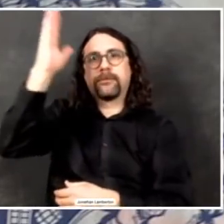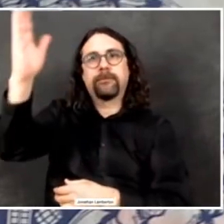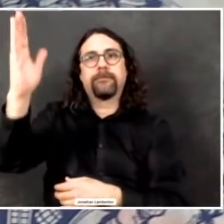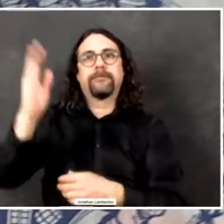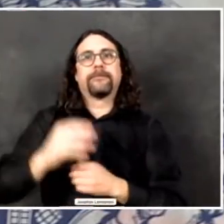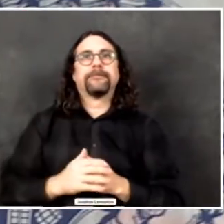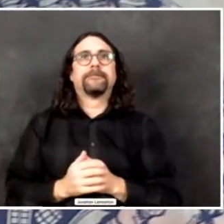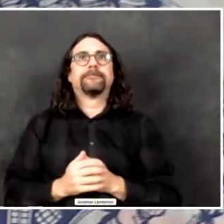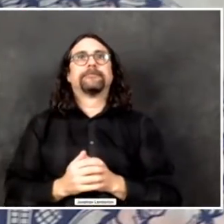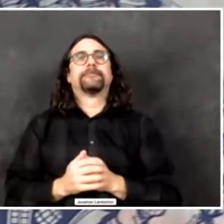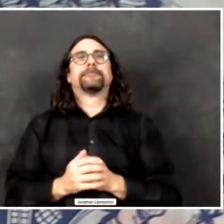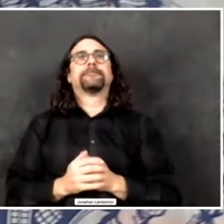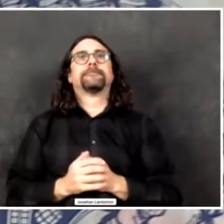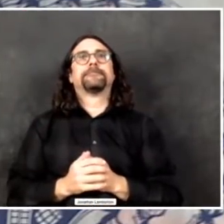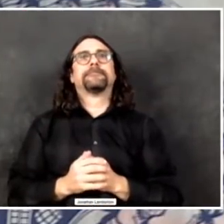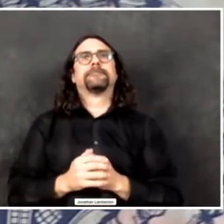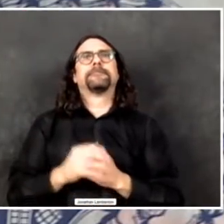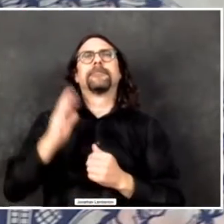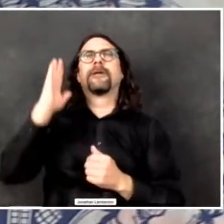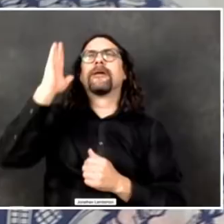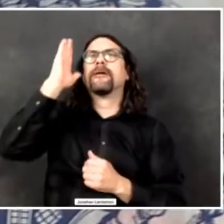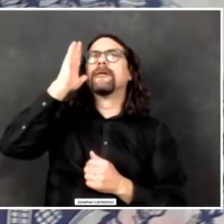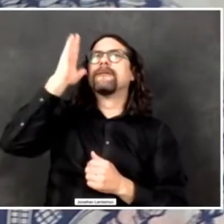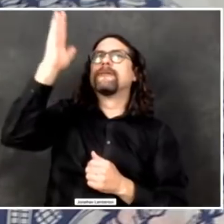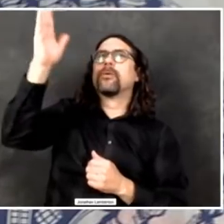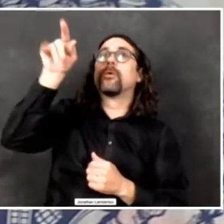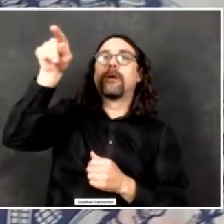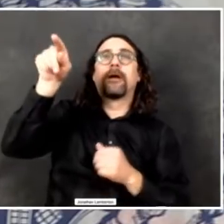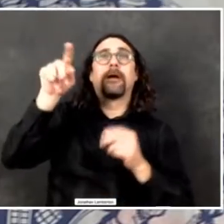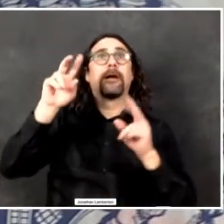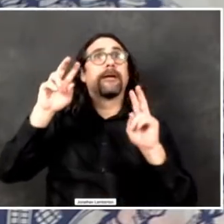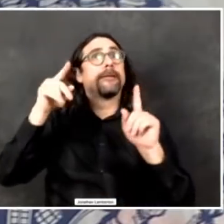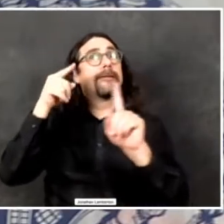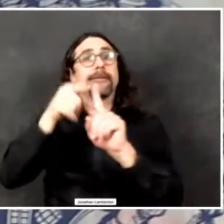And I have faith in you, and I have faith that we will get there.